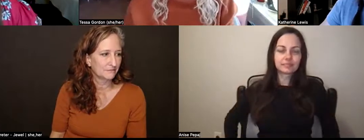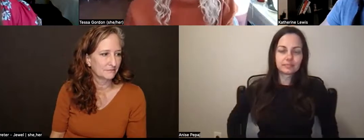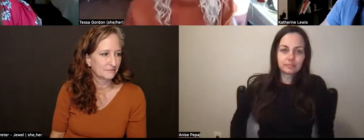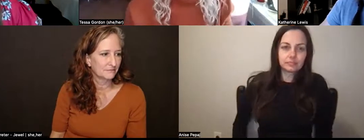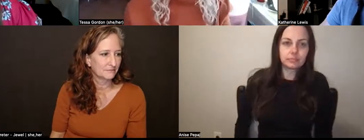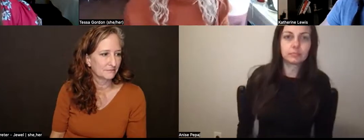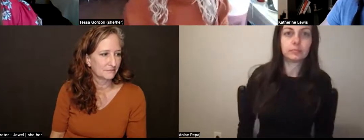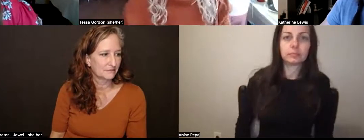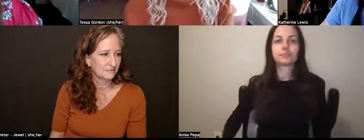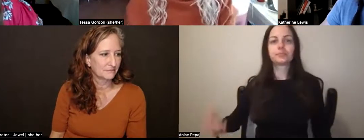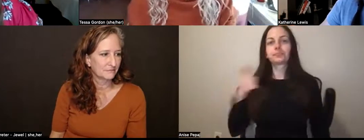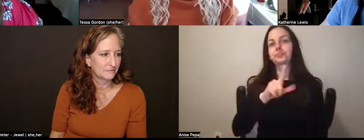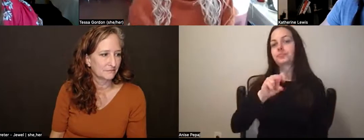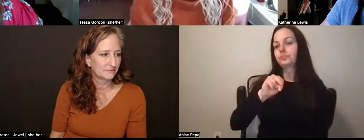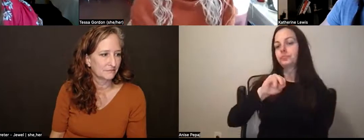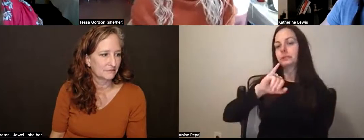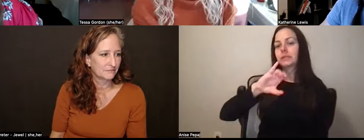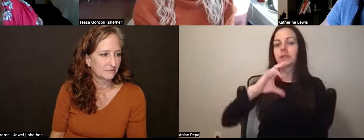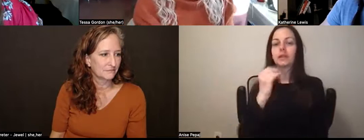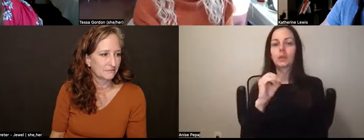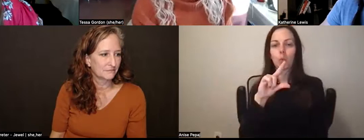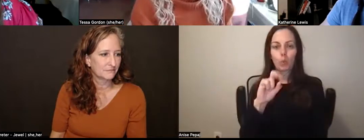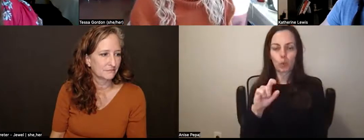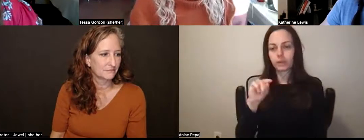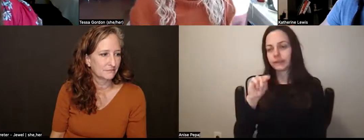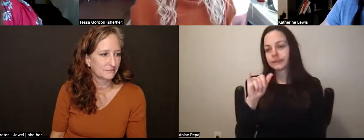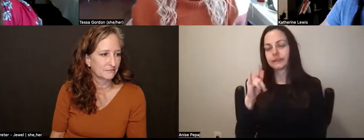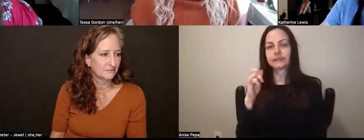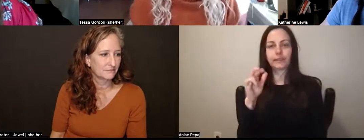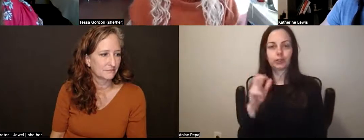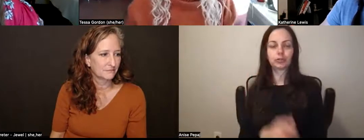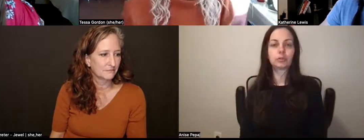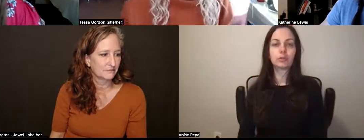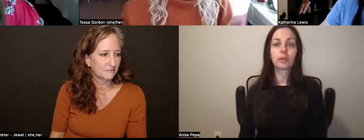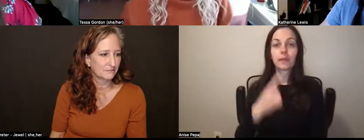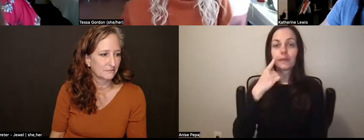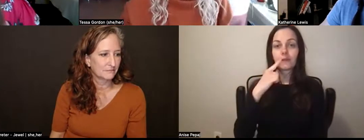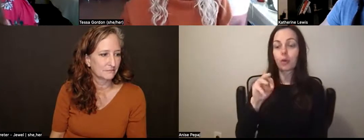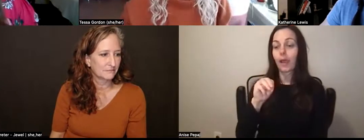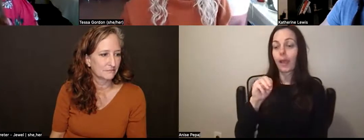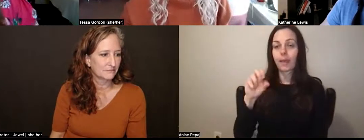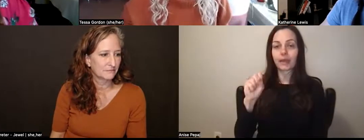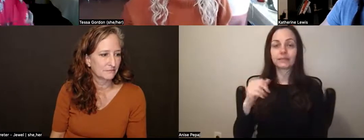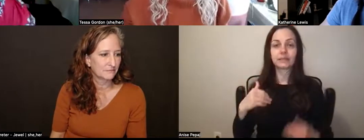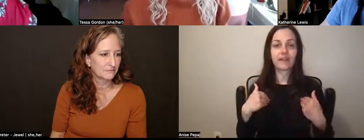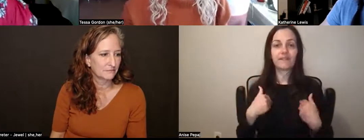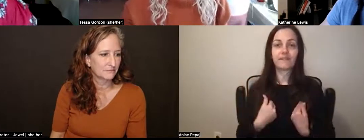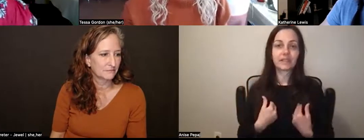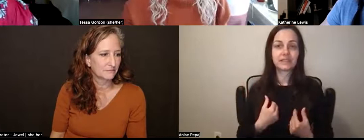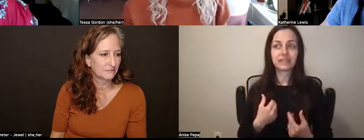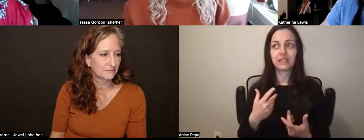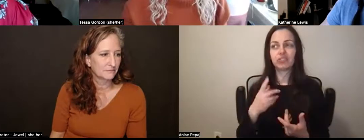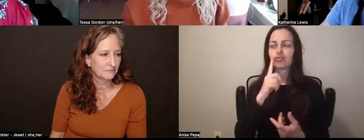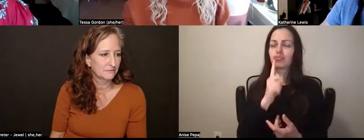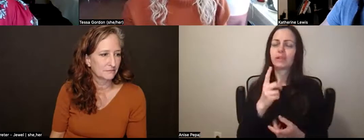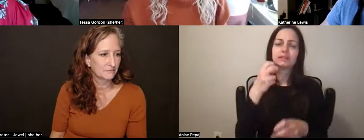I'm Nichole Taylor, and you know, for MS, fatigue is also just a really tough thing. I